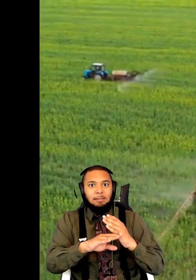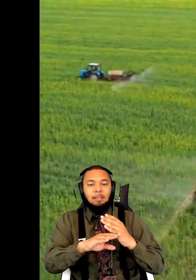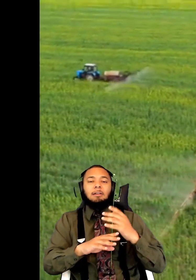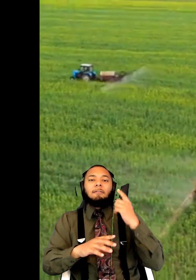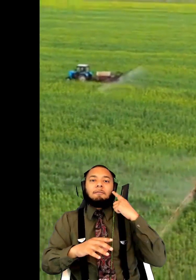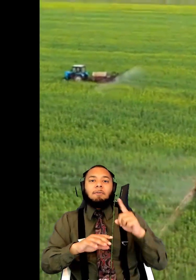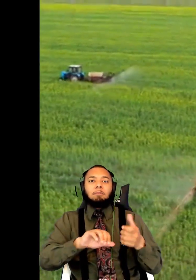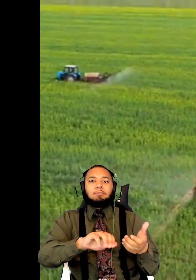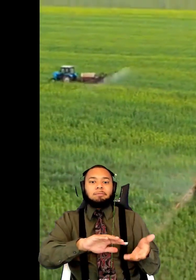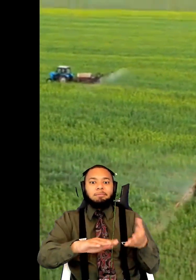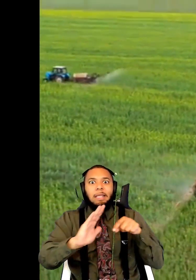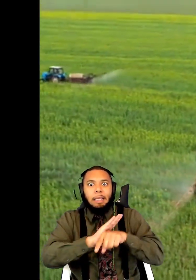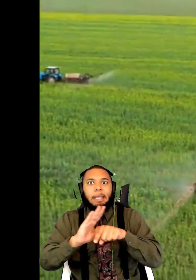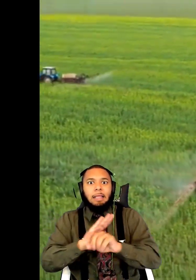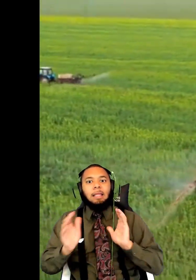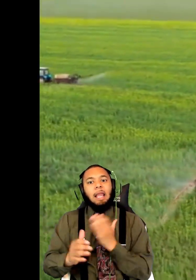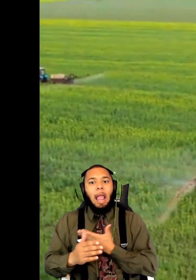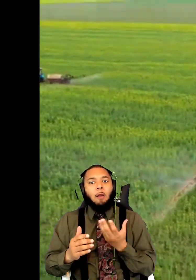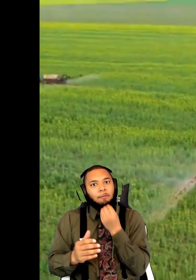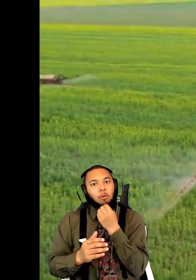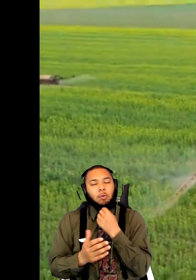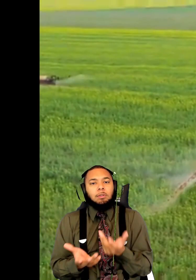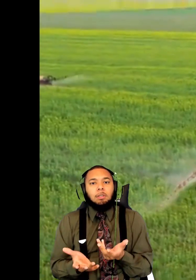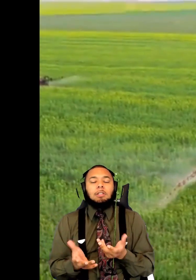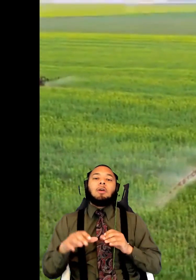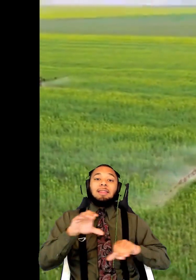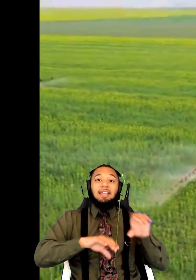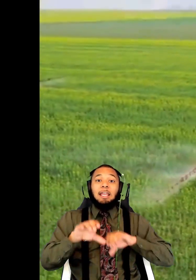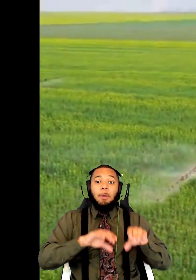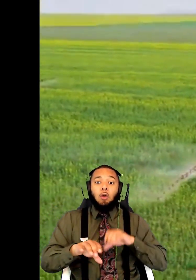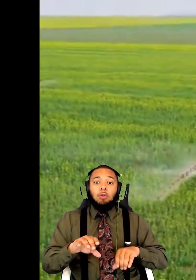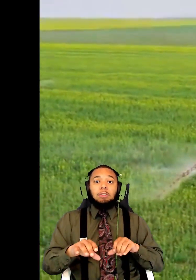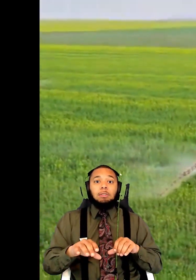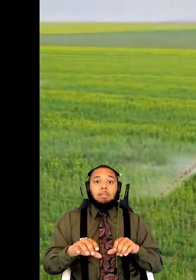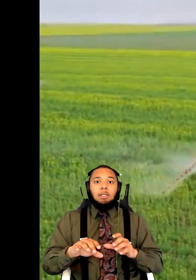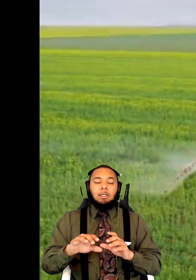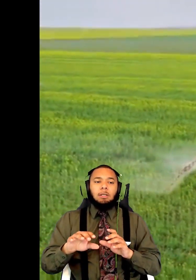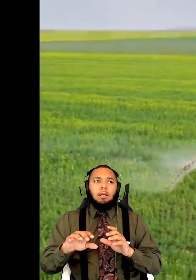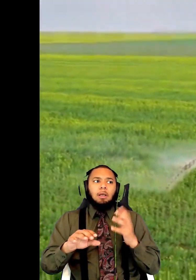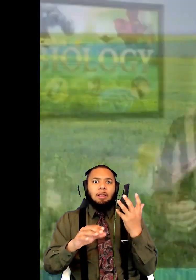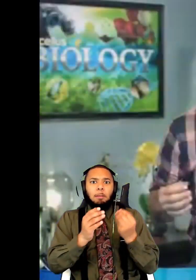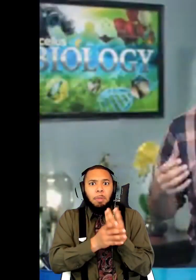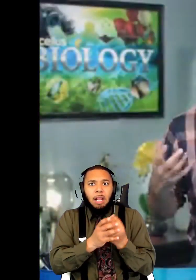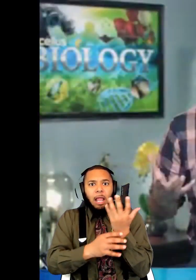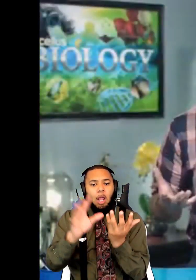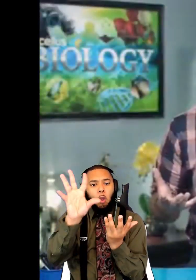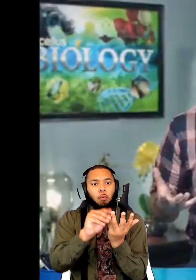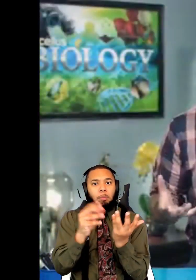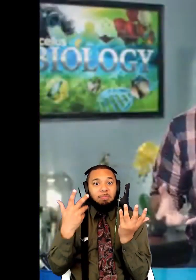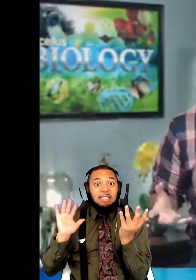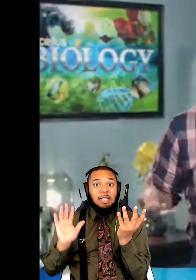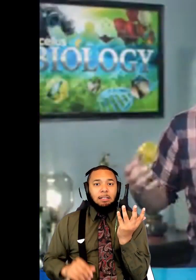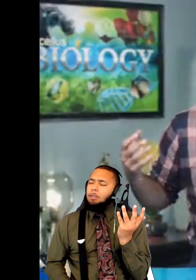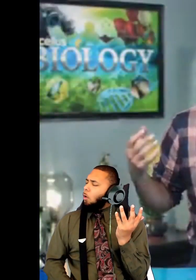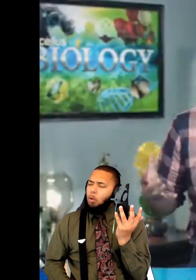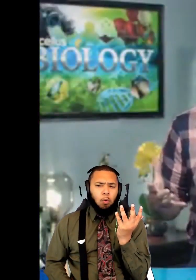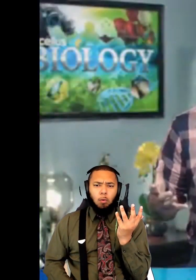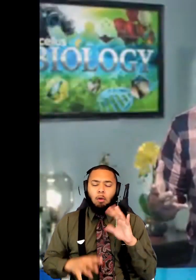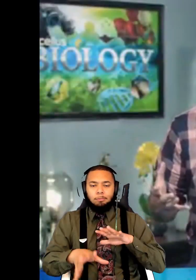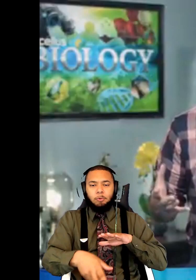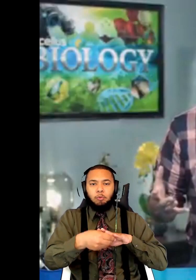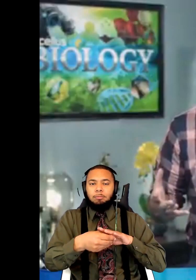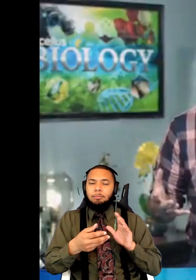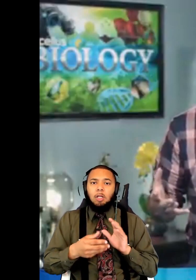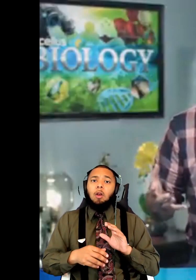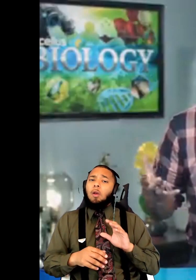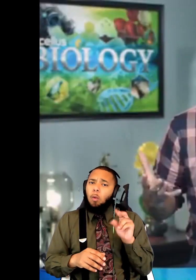of chemicals onto a field. Well, those chemicals don't just go into the plant and then never go anywhere else. We put an extra amount on there so the